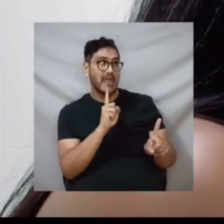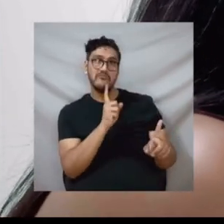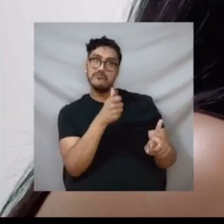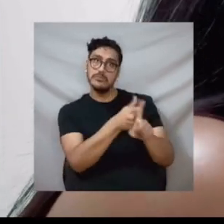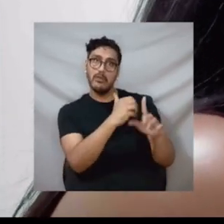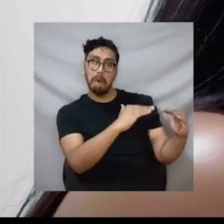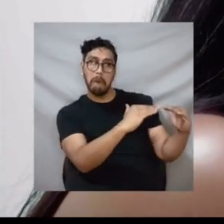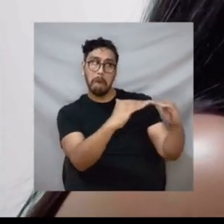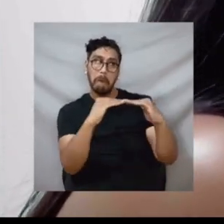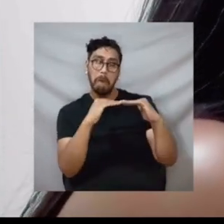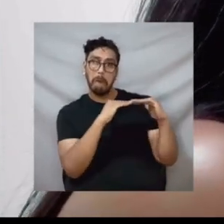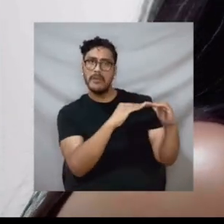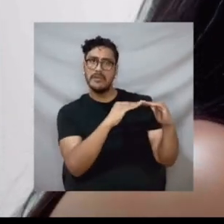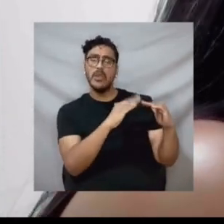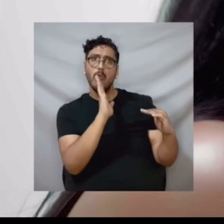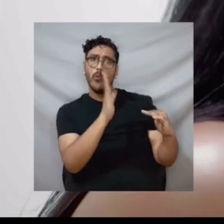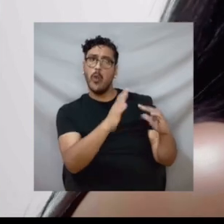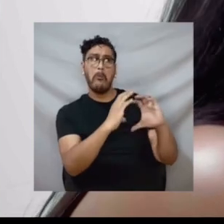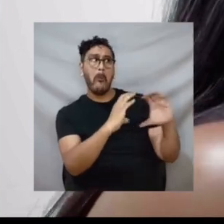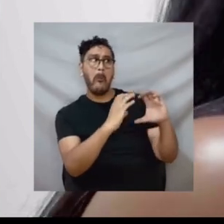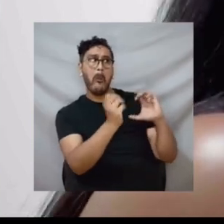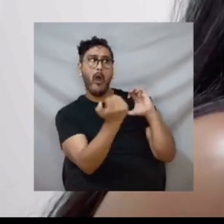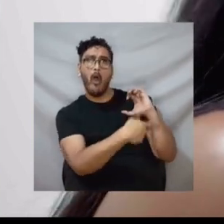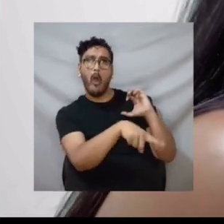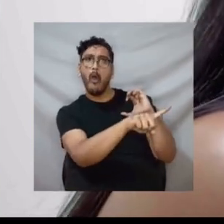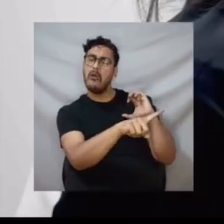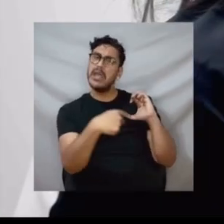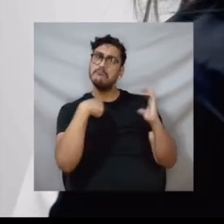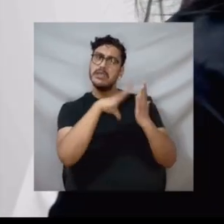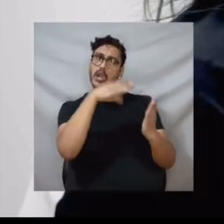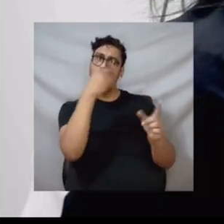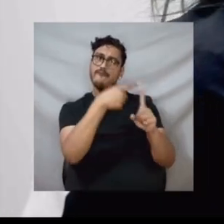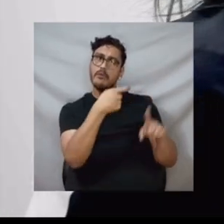with them so he'll be okay i'll learn off of him